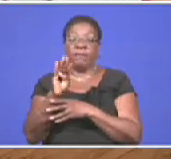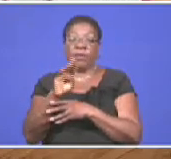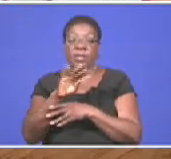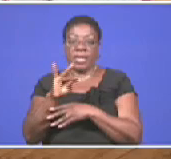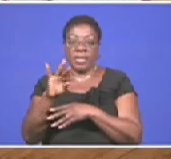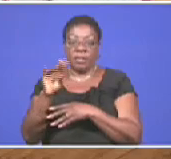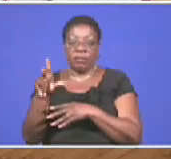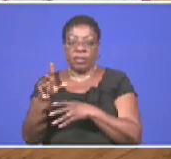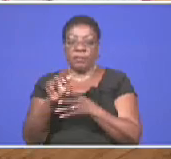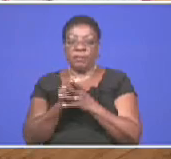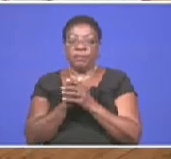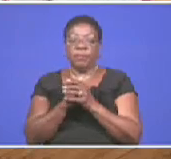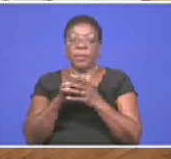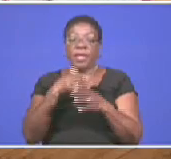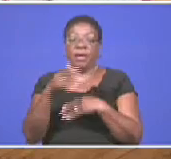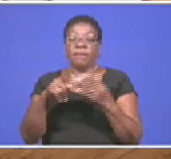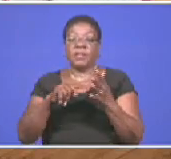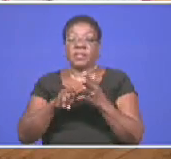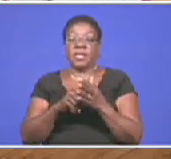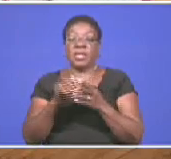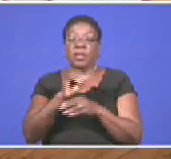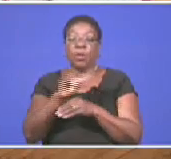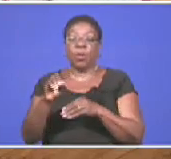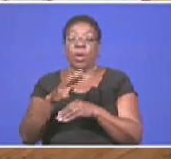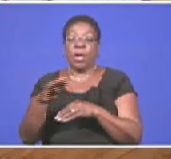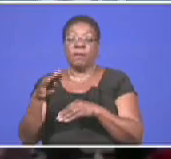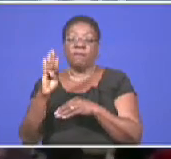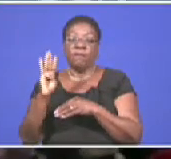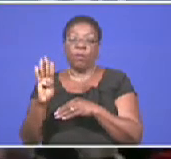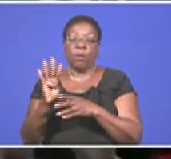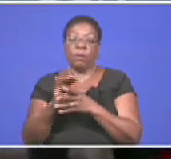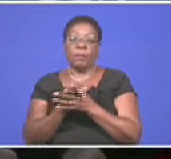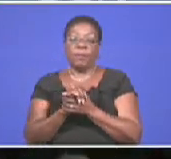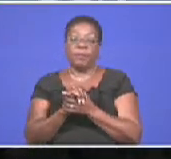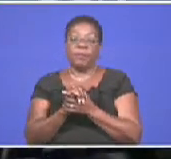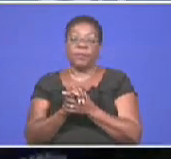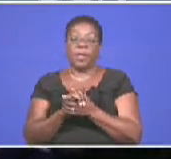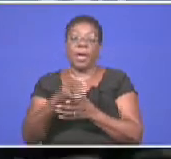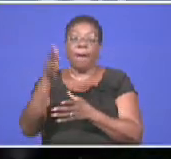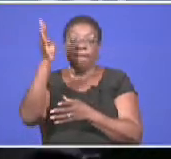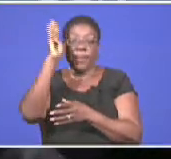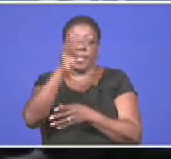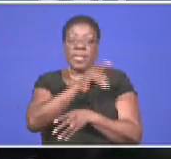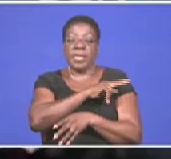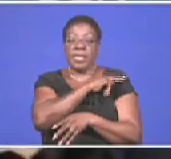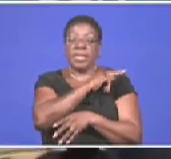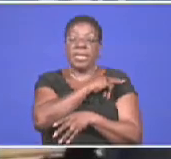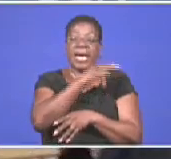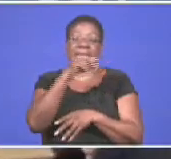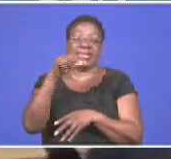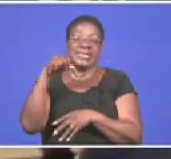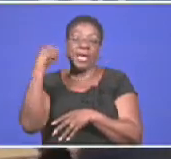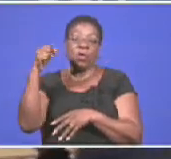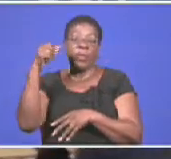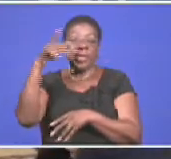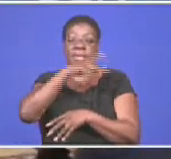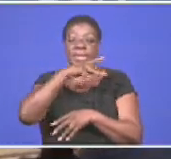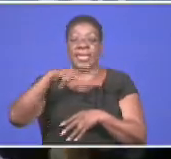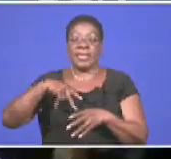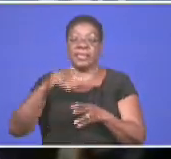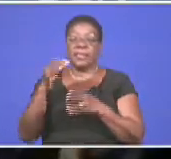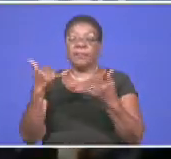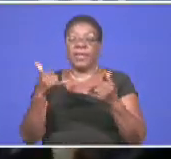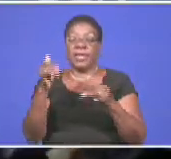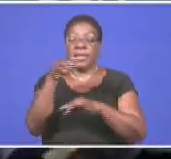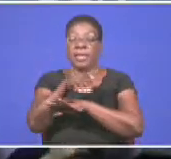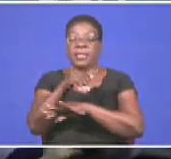of the season after starting 0-4. Buddy Hield and the Sacramento Kings at home last night, looking for their first win